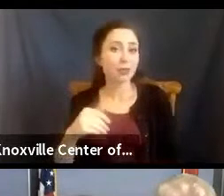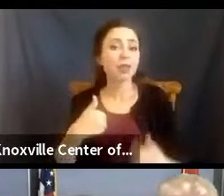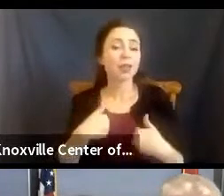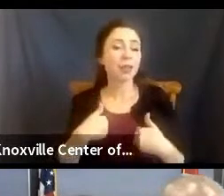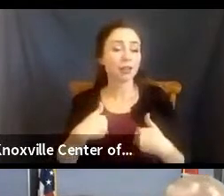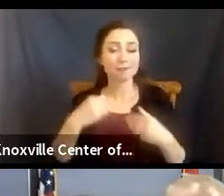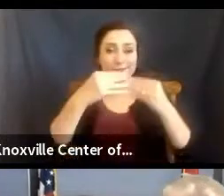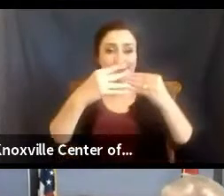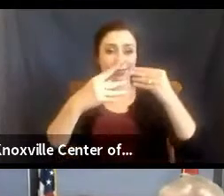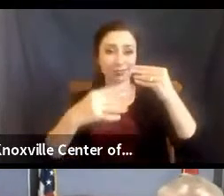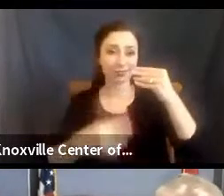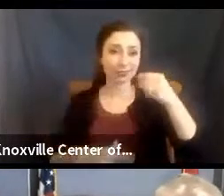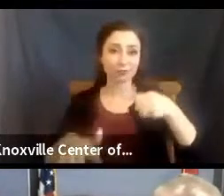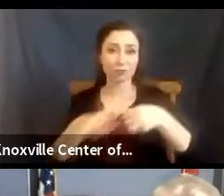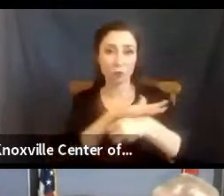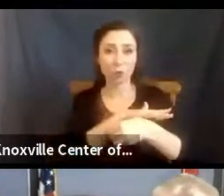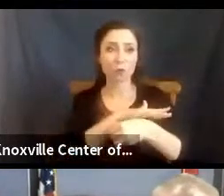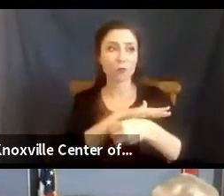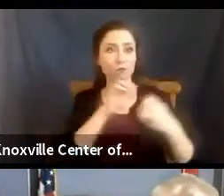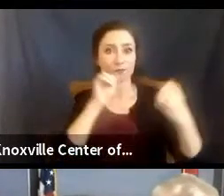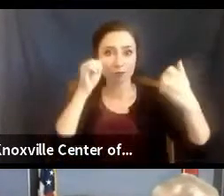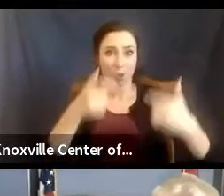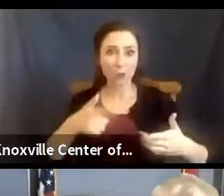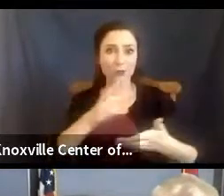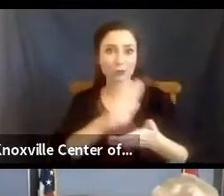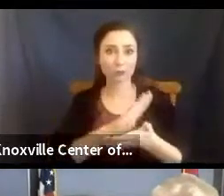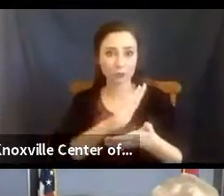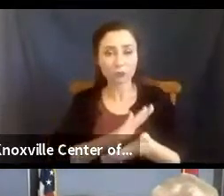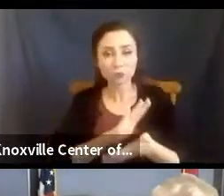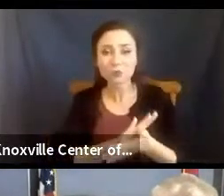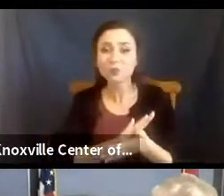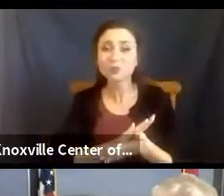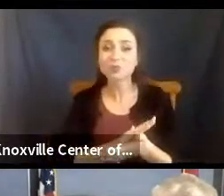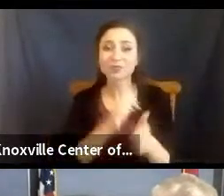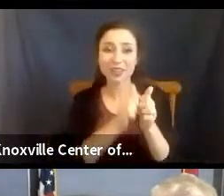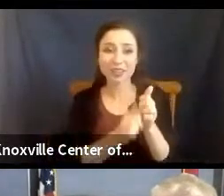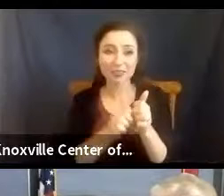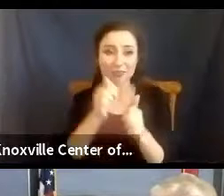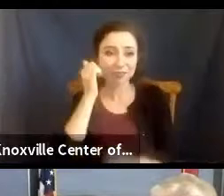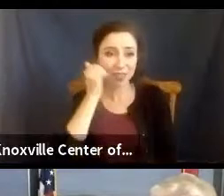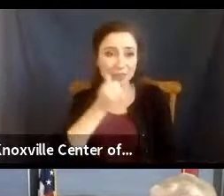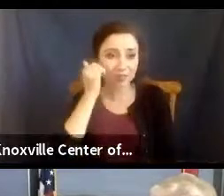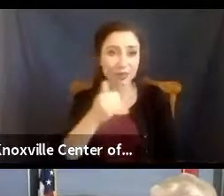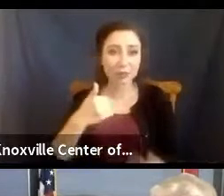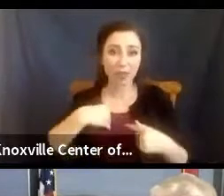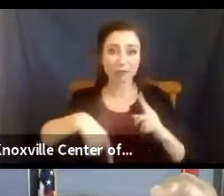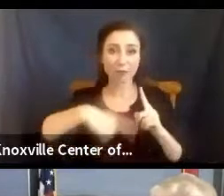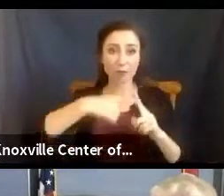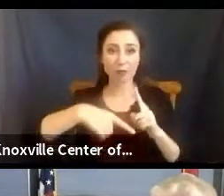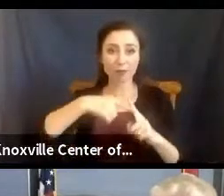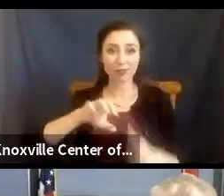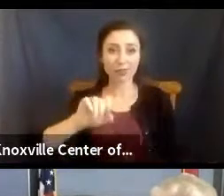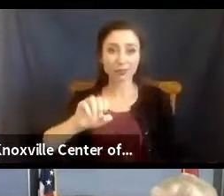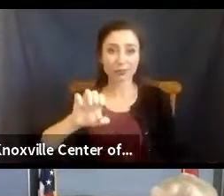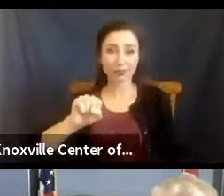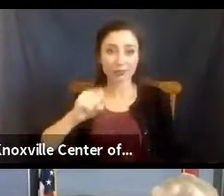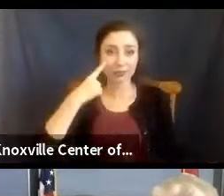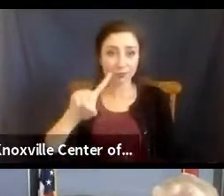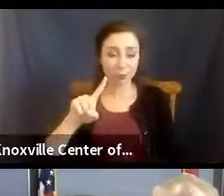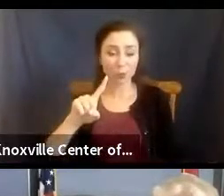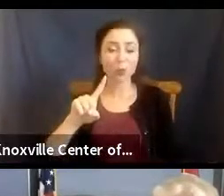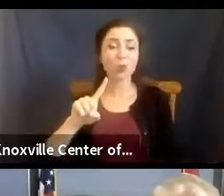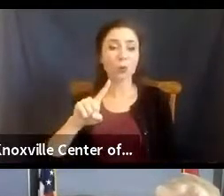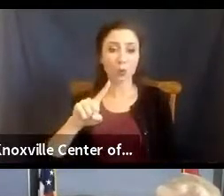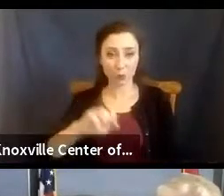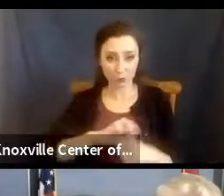schools, and each day that we get like a positive case, and because of that positive case, we have to do contact